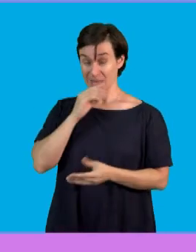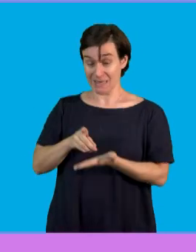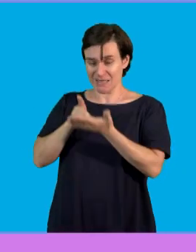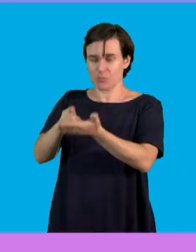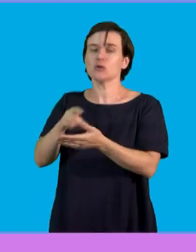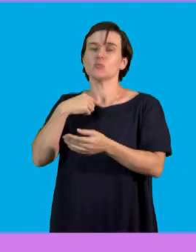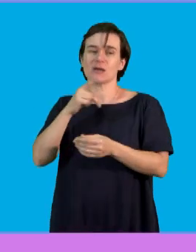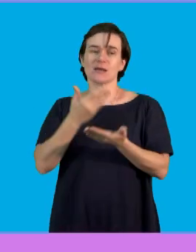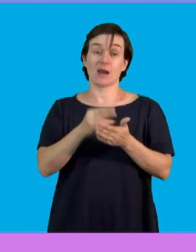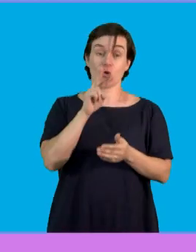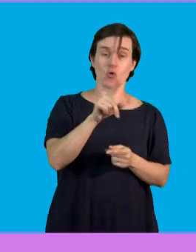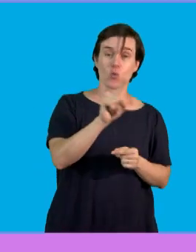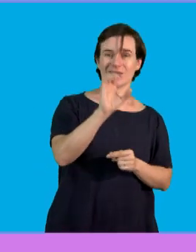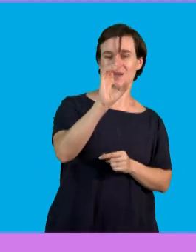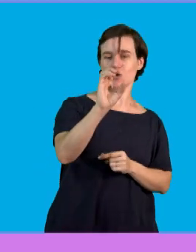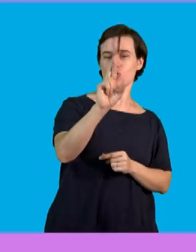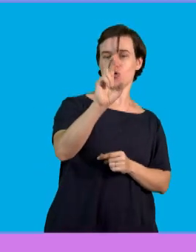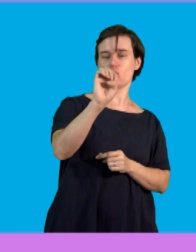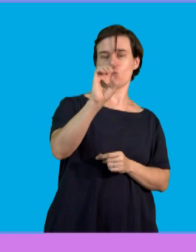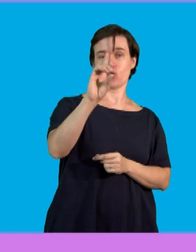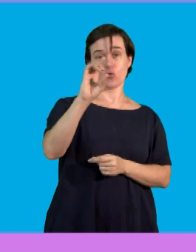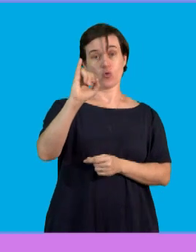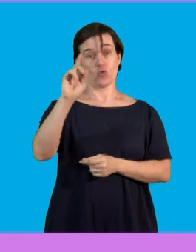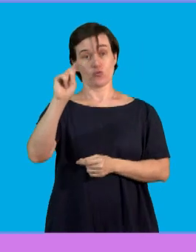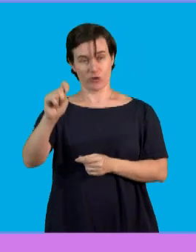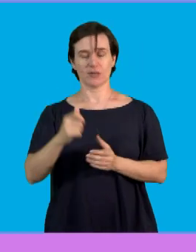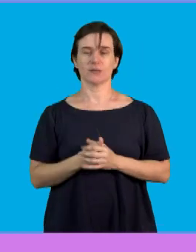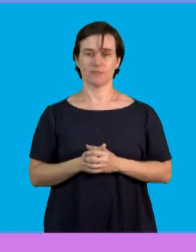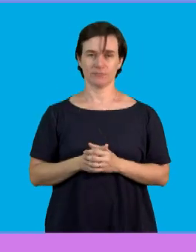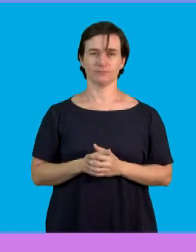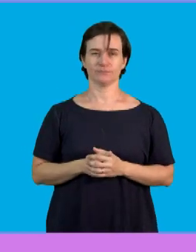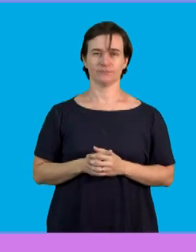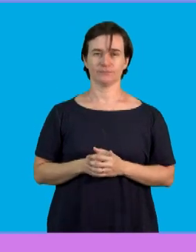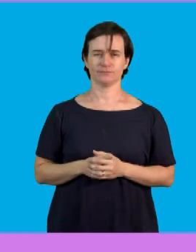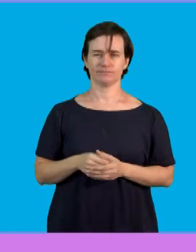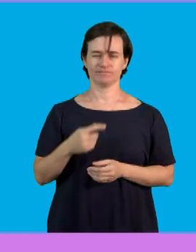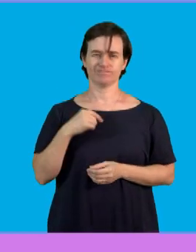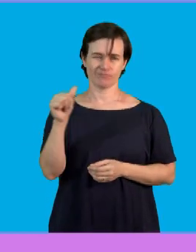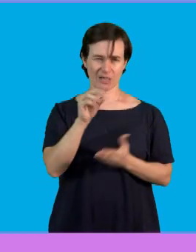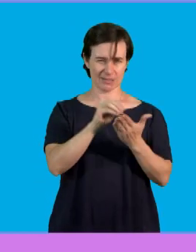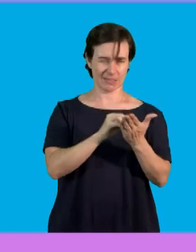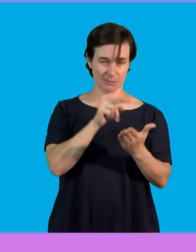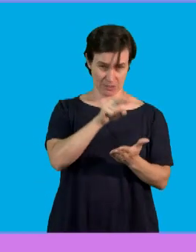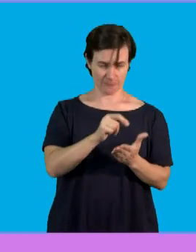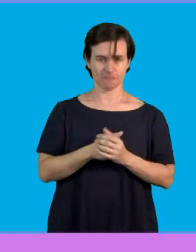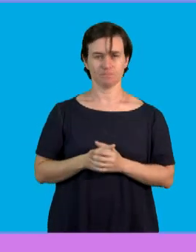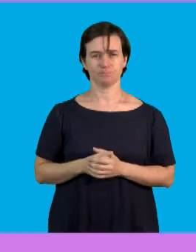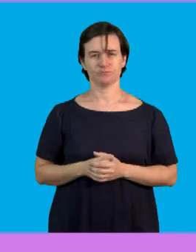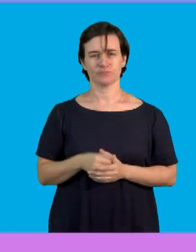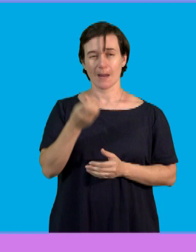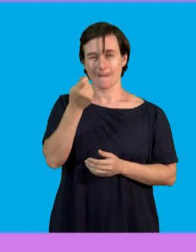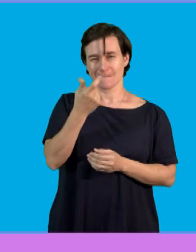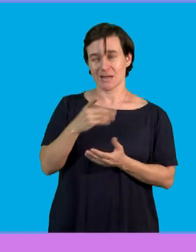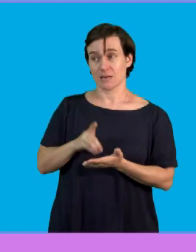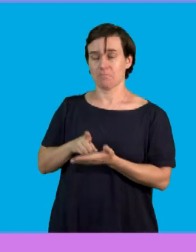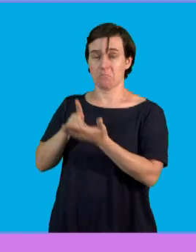only going to concentrate on the credit part. So now let us look at the credits or the money